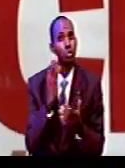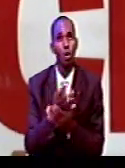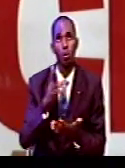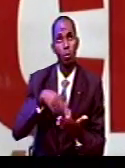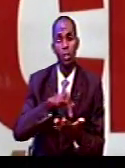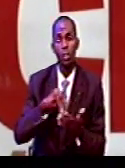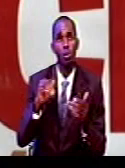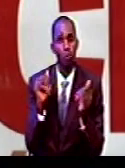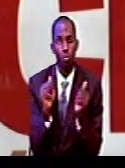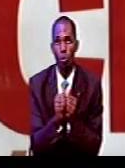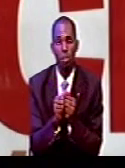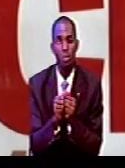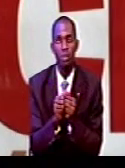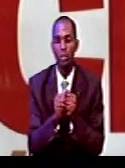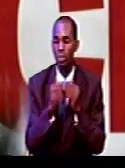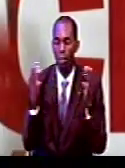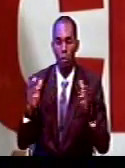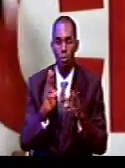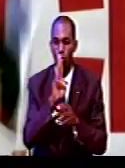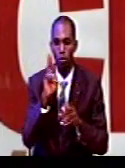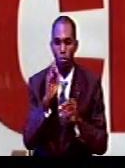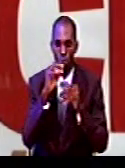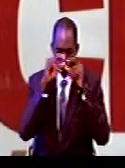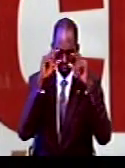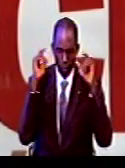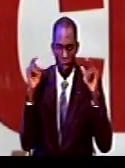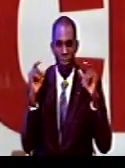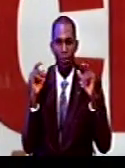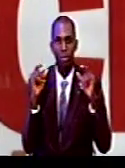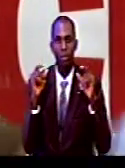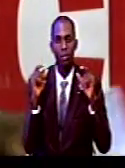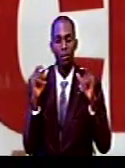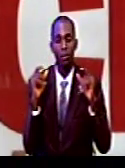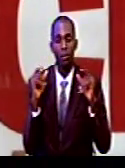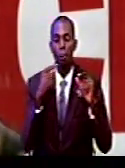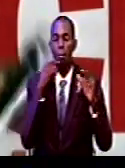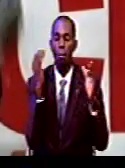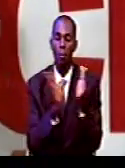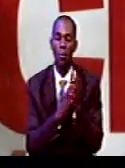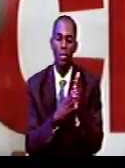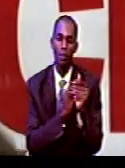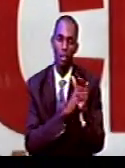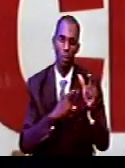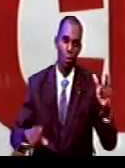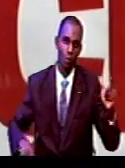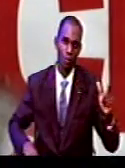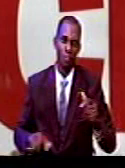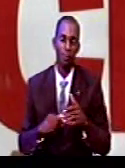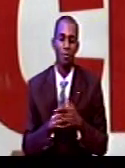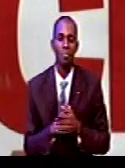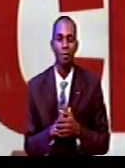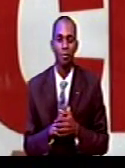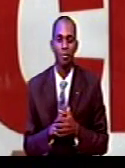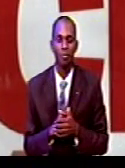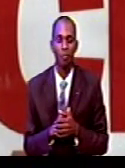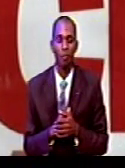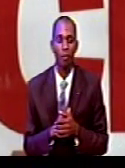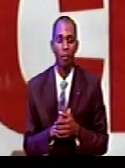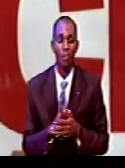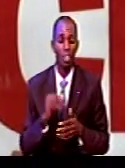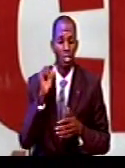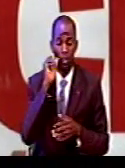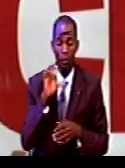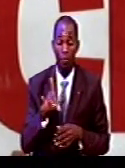I said, God, I want to stop reading without glass. Sometimes I will be turning Bible. If I will put my glass, the Bible passage I will